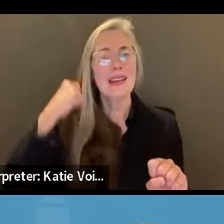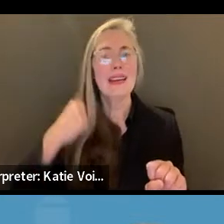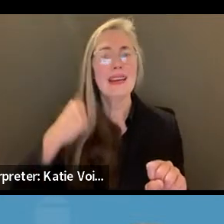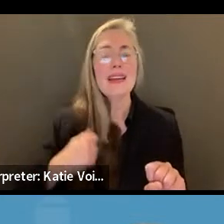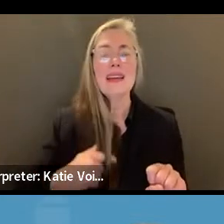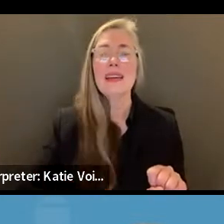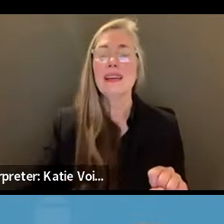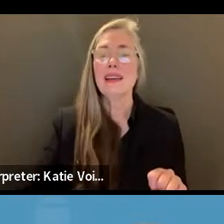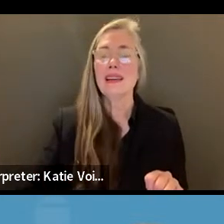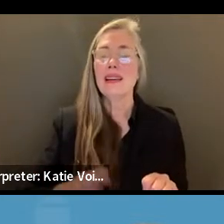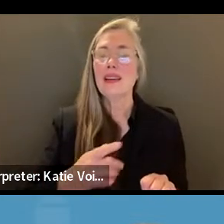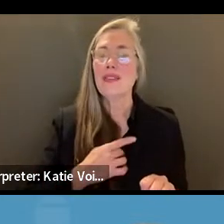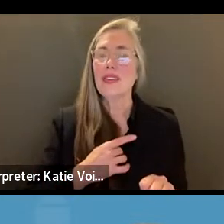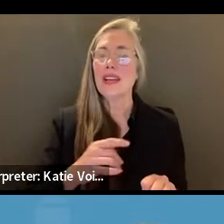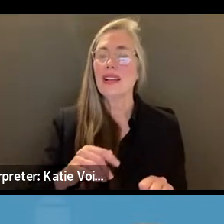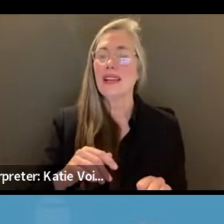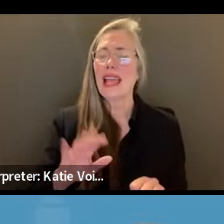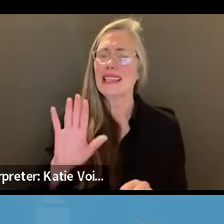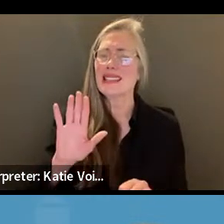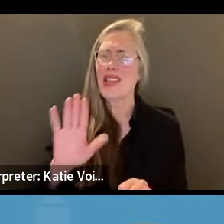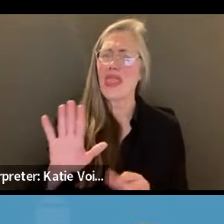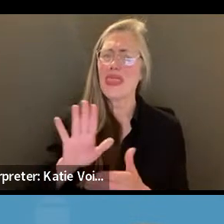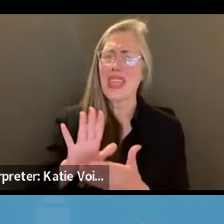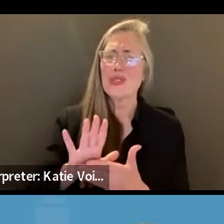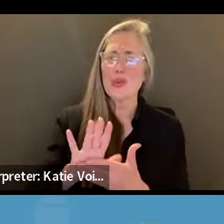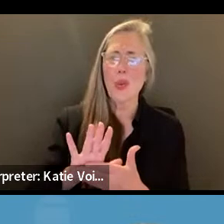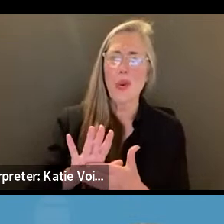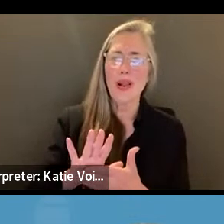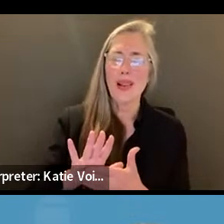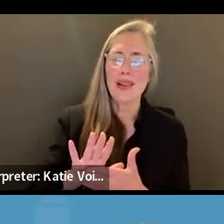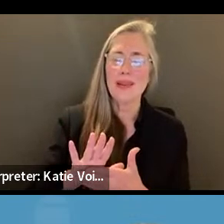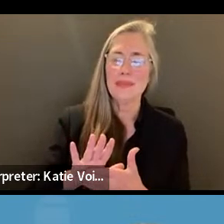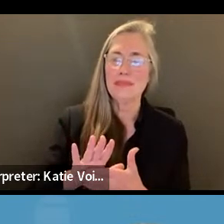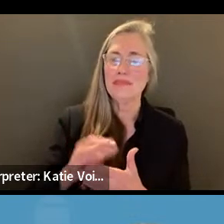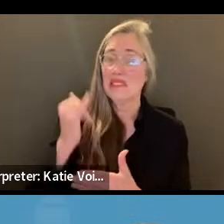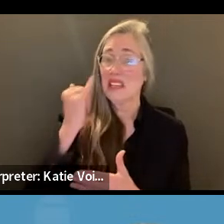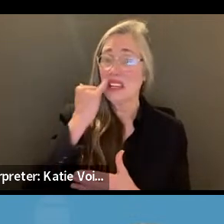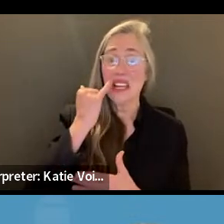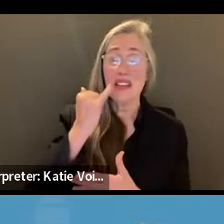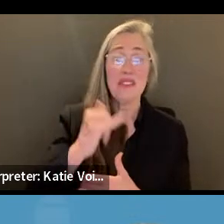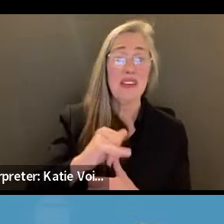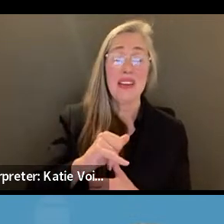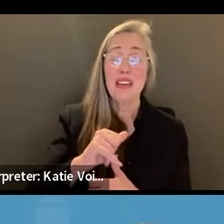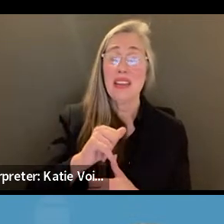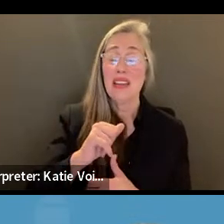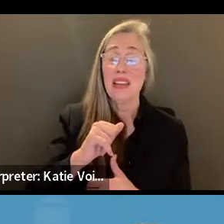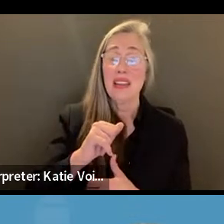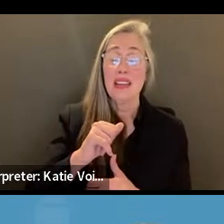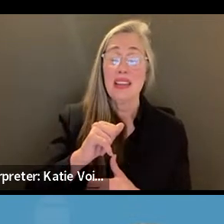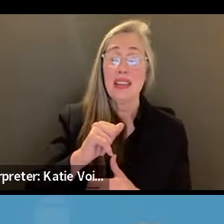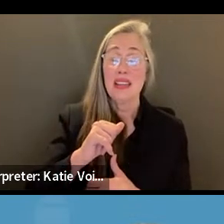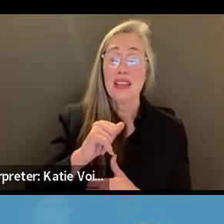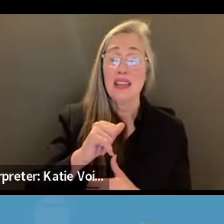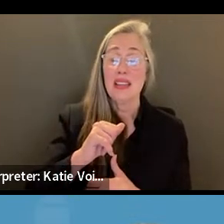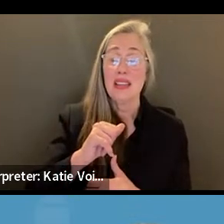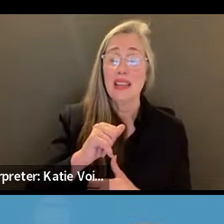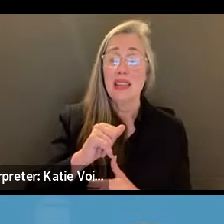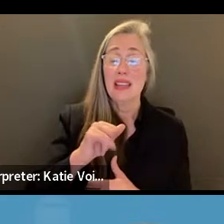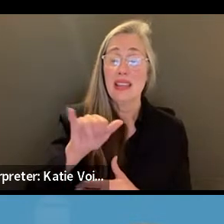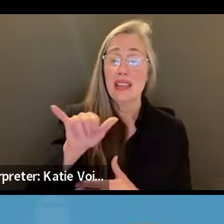like they belong. It's their school. And if they don't feel like, that's their,